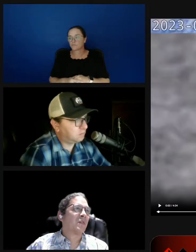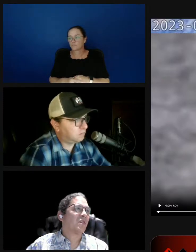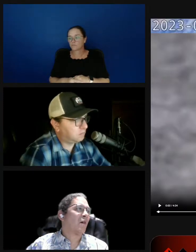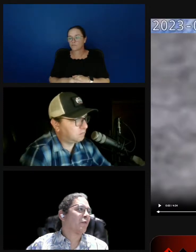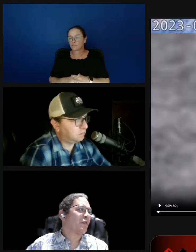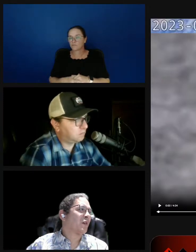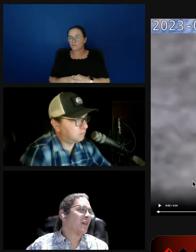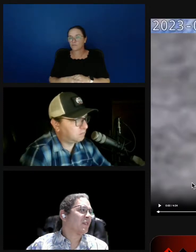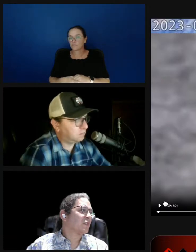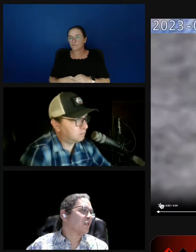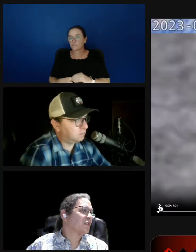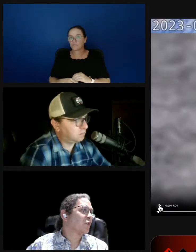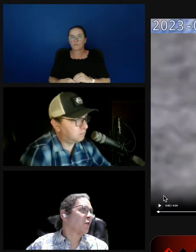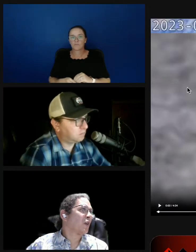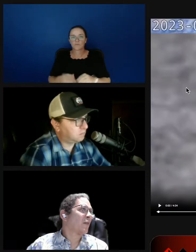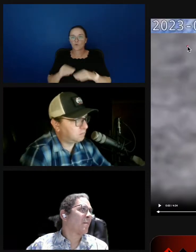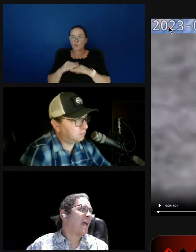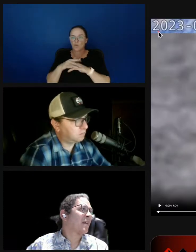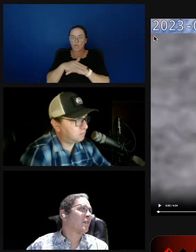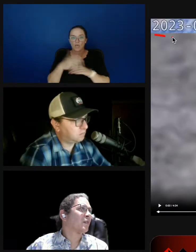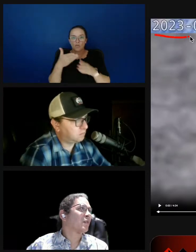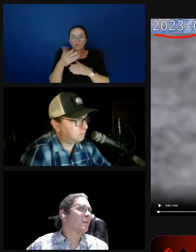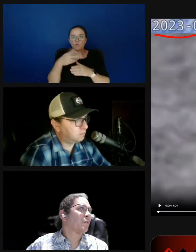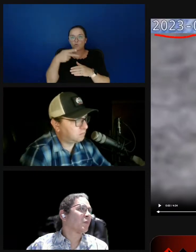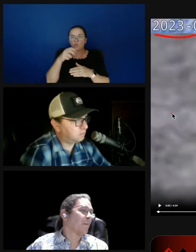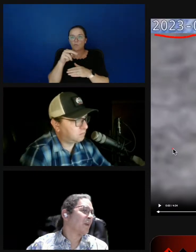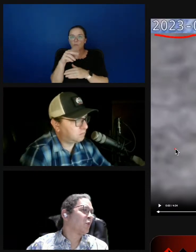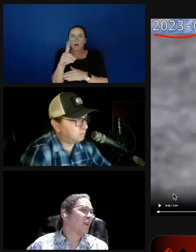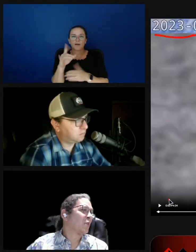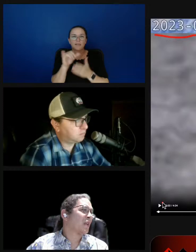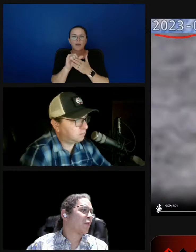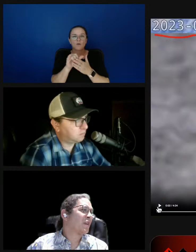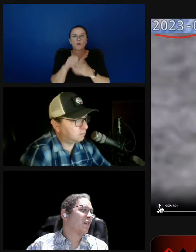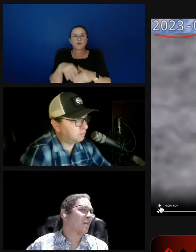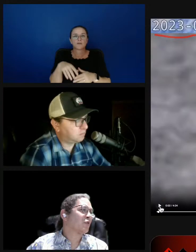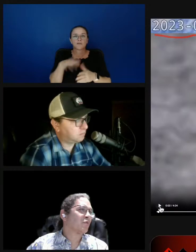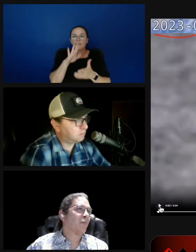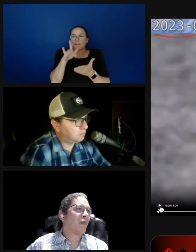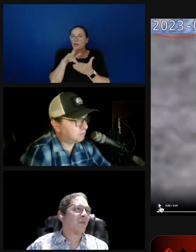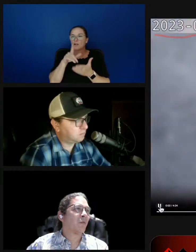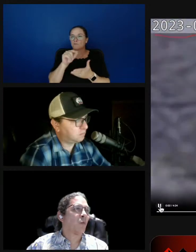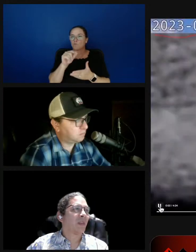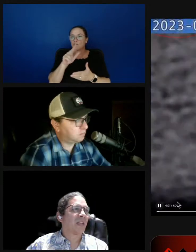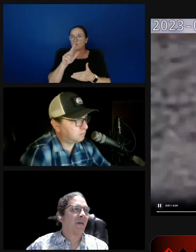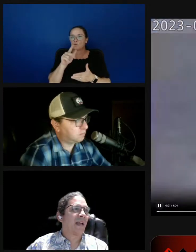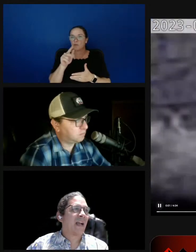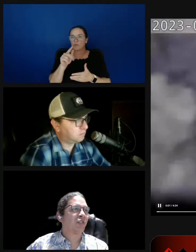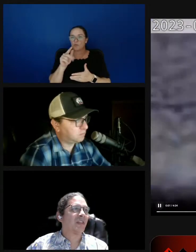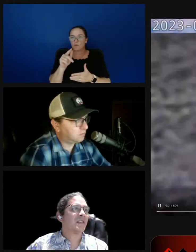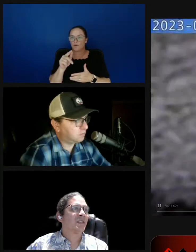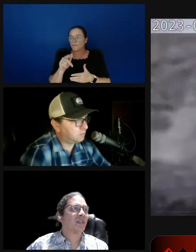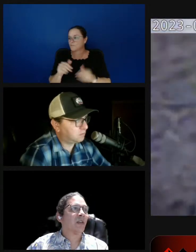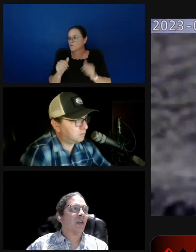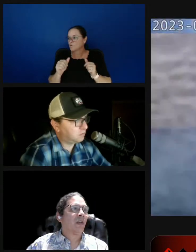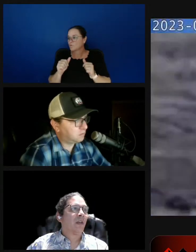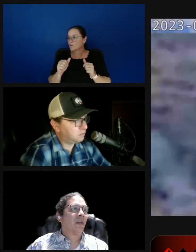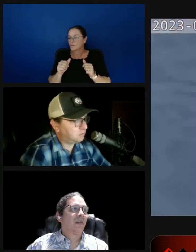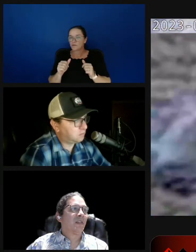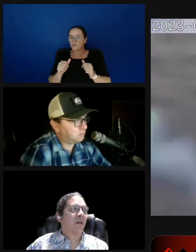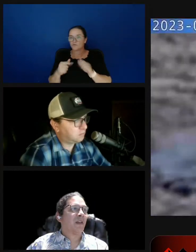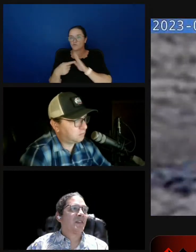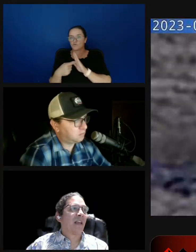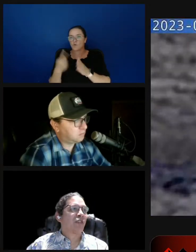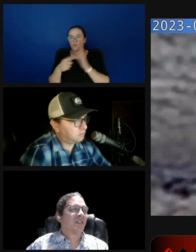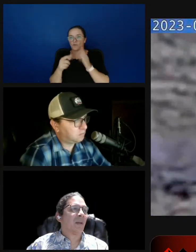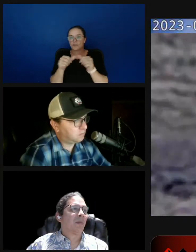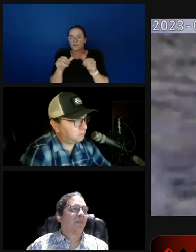pond that was all through here, right? And so this is early on, we're back in mid 2023 here, but just point out what this area actually is. See,